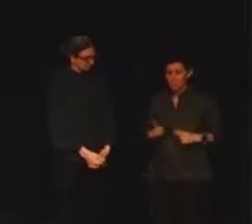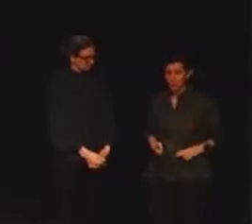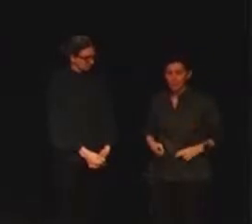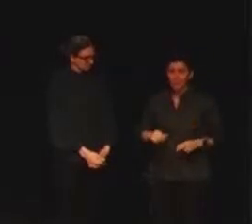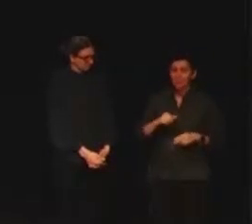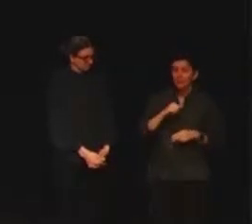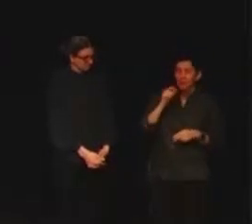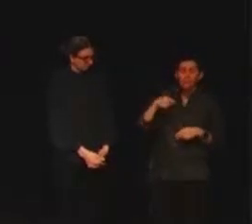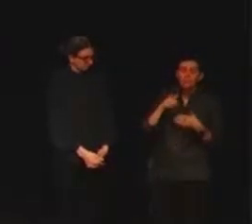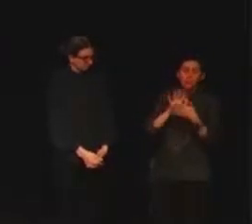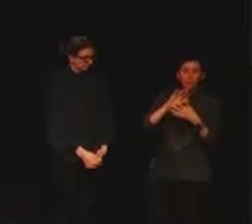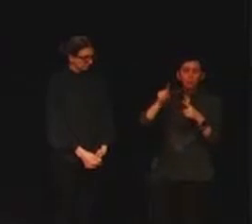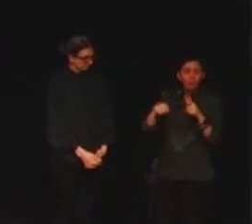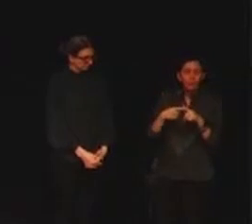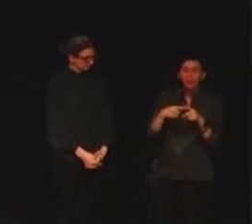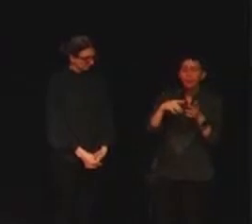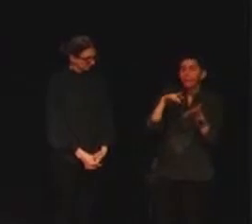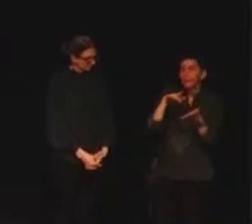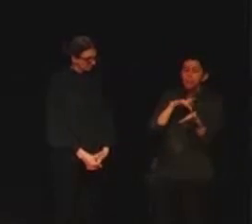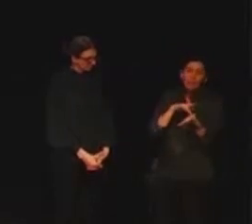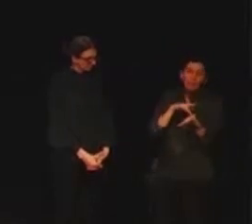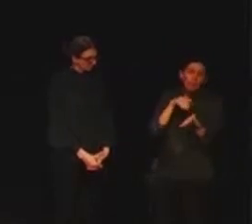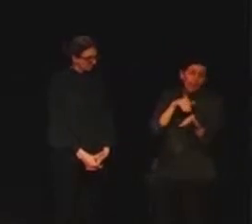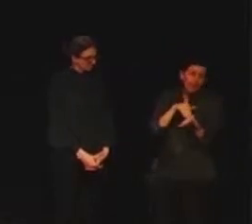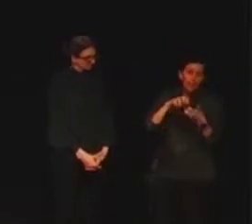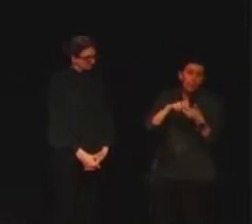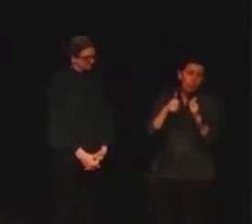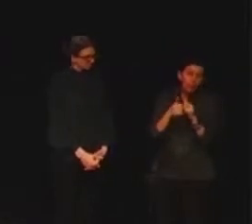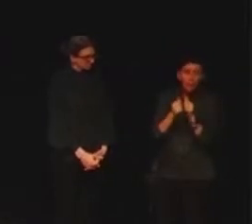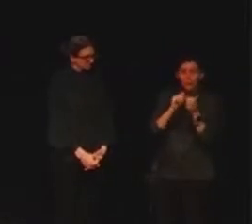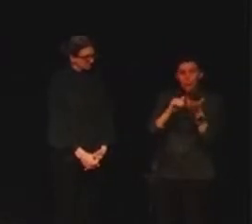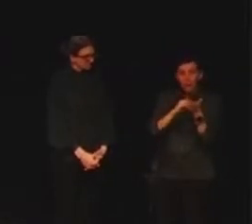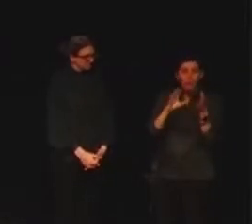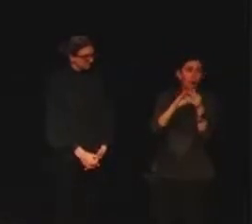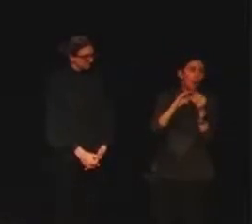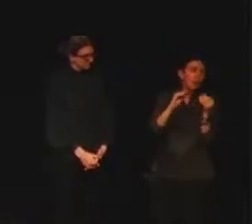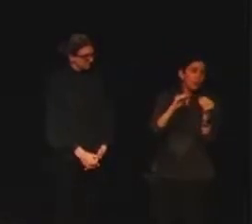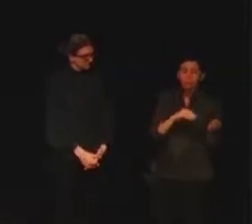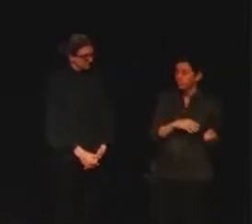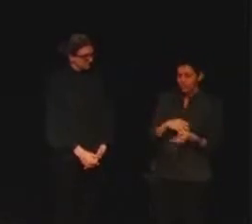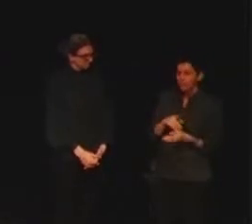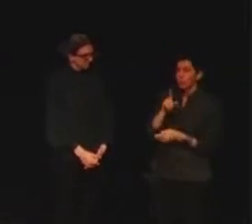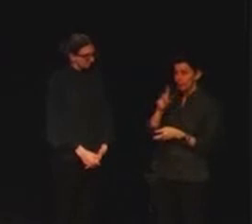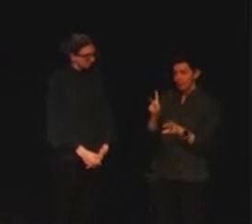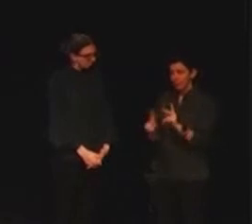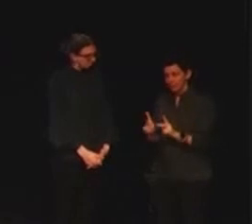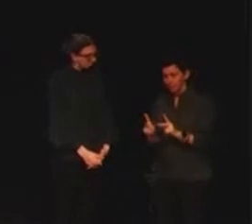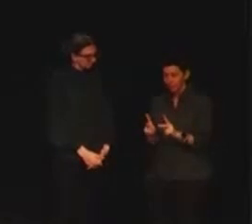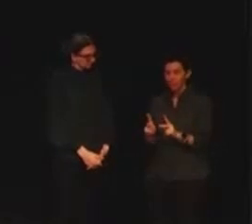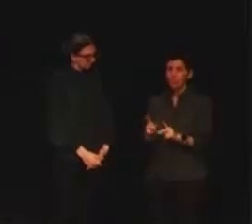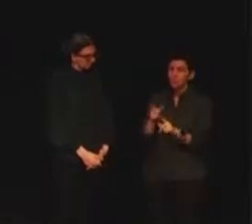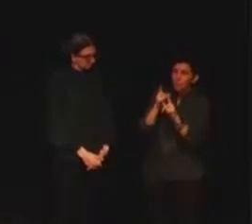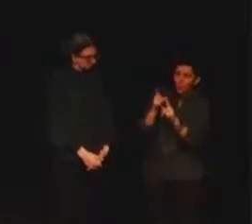and they matter. And this is what they love. And this is what they live for. And this is what they stay awake at night terrified about.